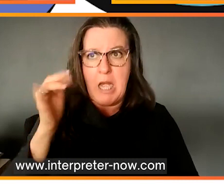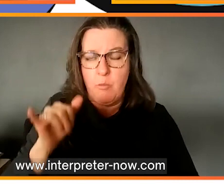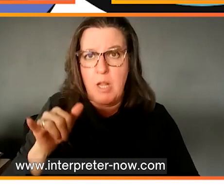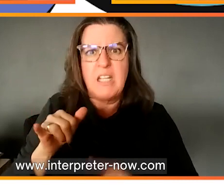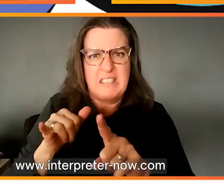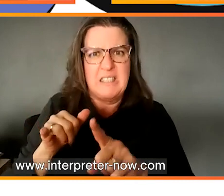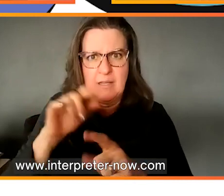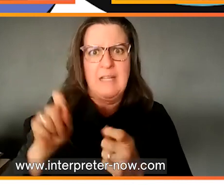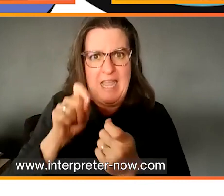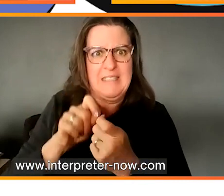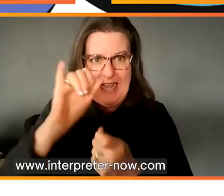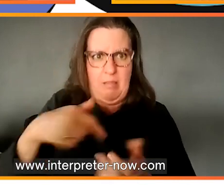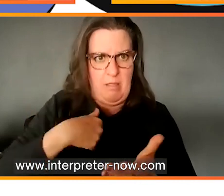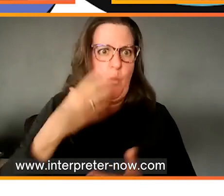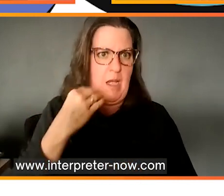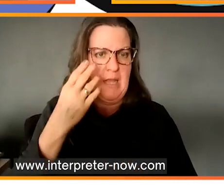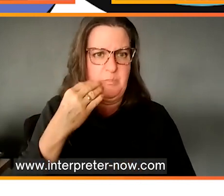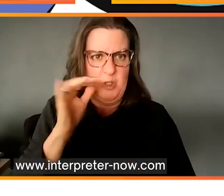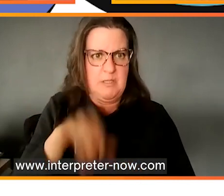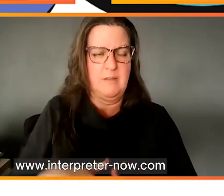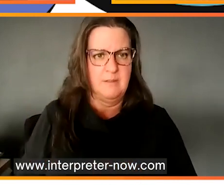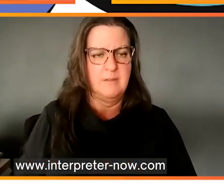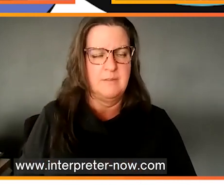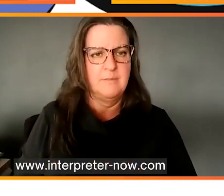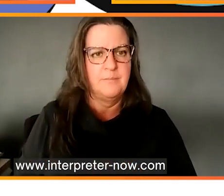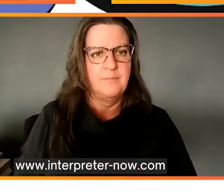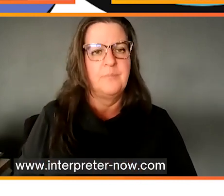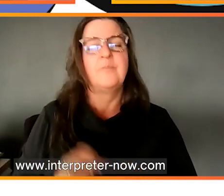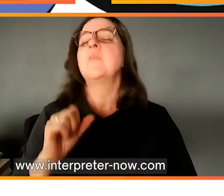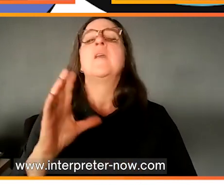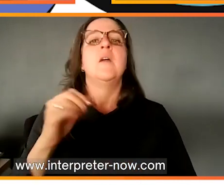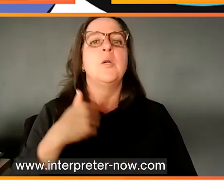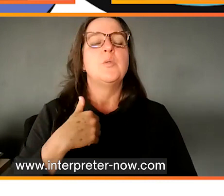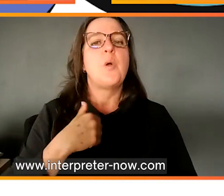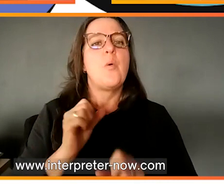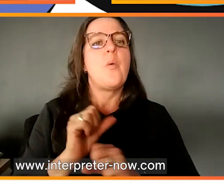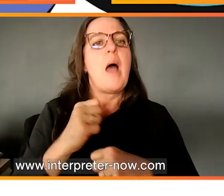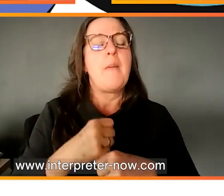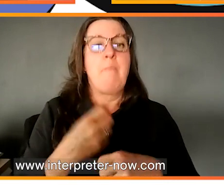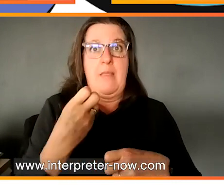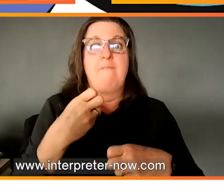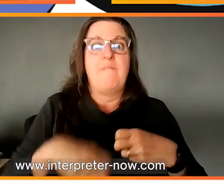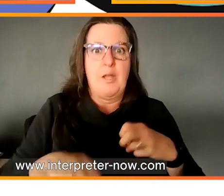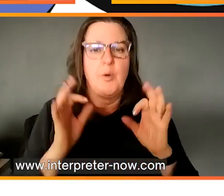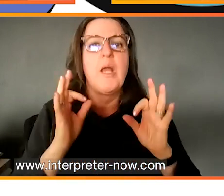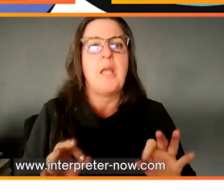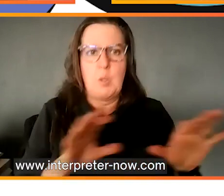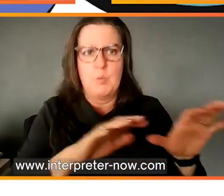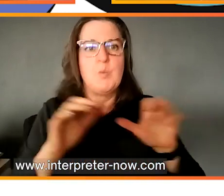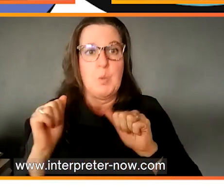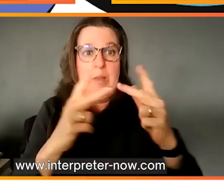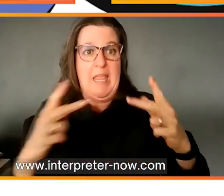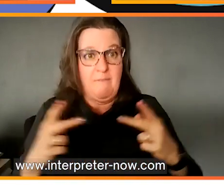at work and with my husband. And I started writing essentially